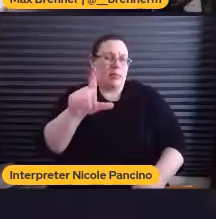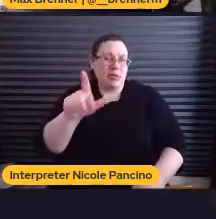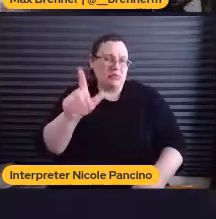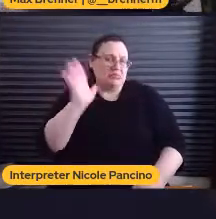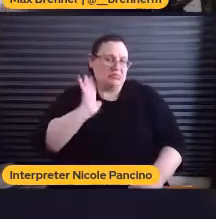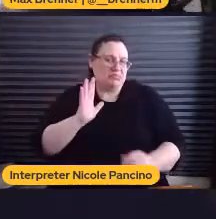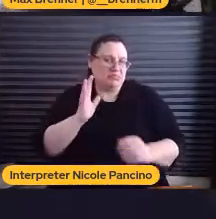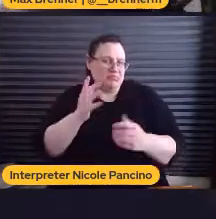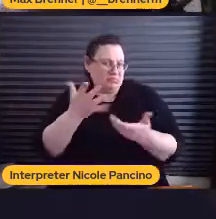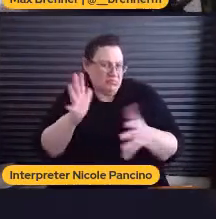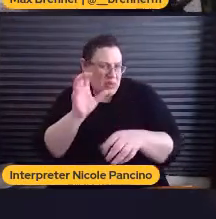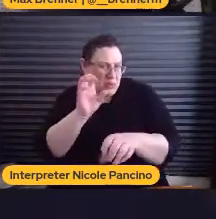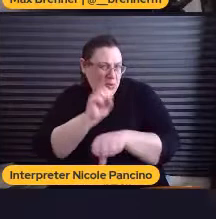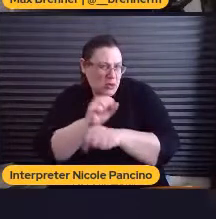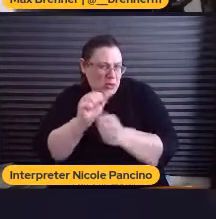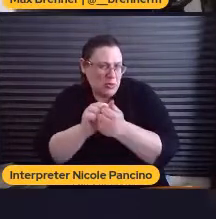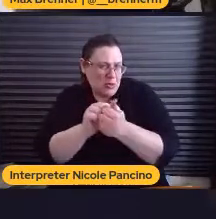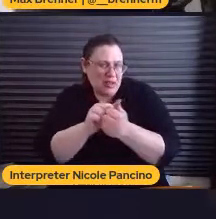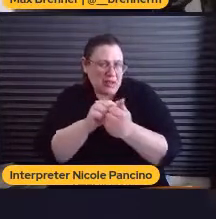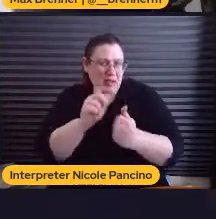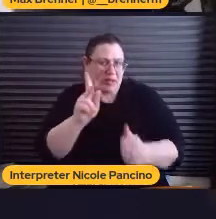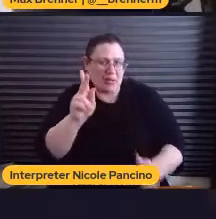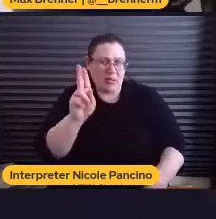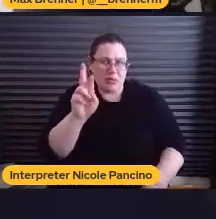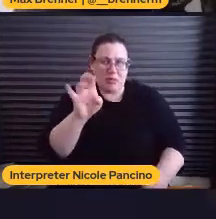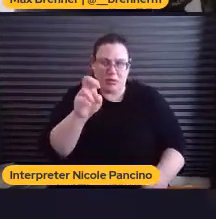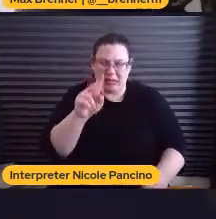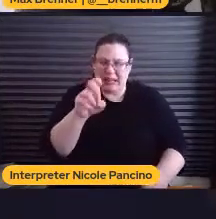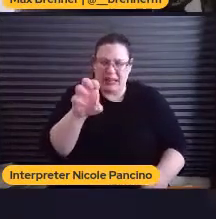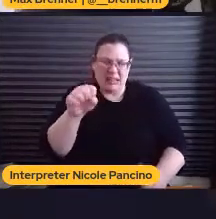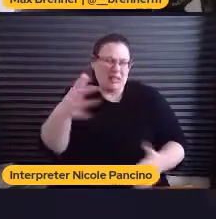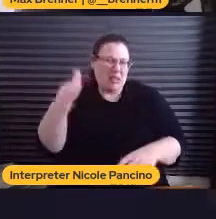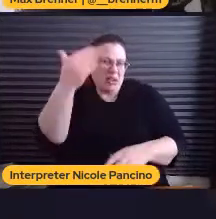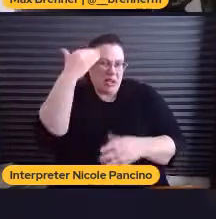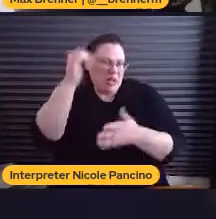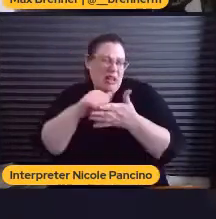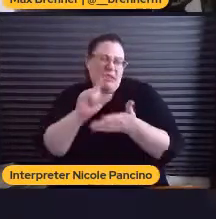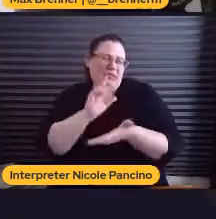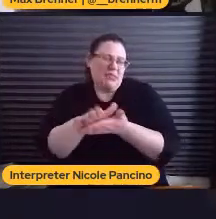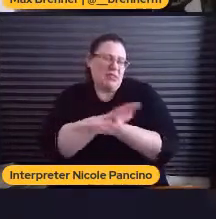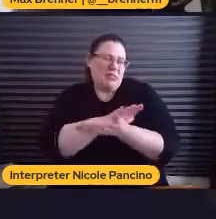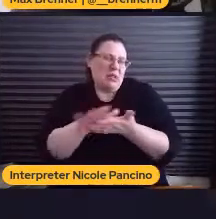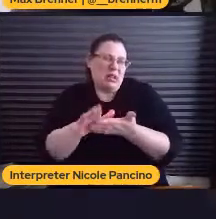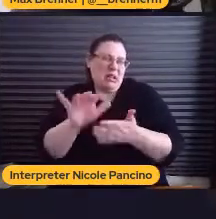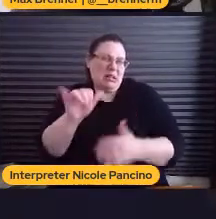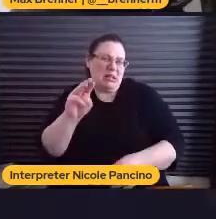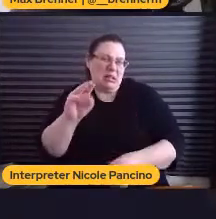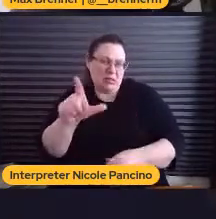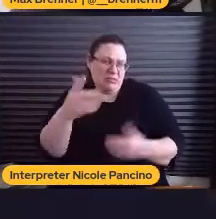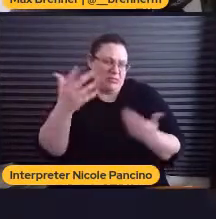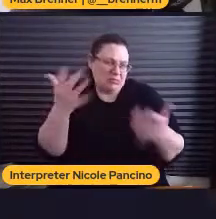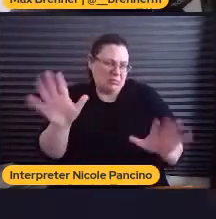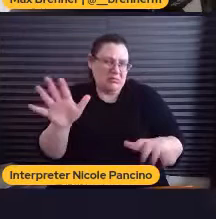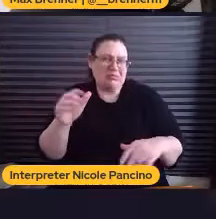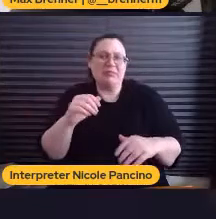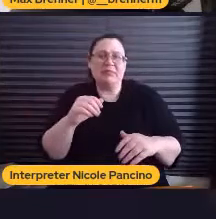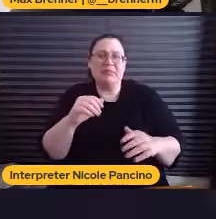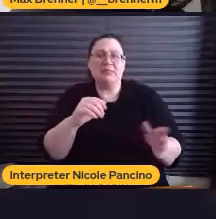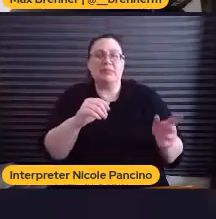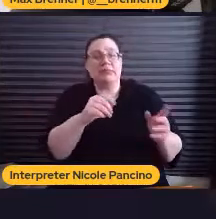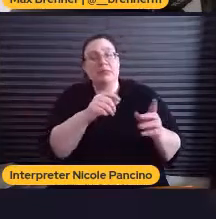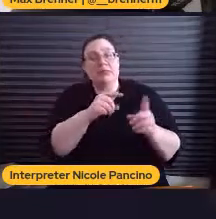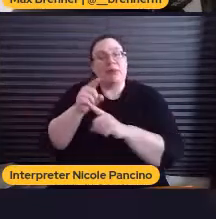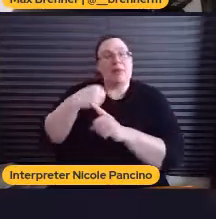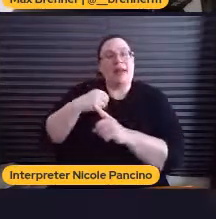If you've worked with Kubernetes, you pretty much know them. So that are just plain YAML files. Then customize came